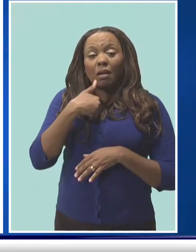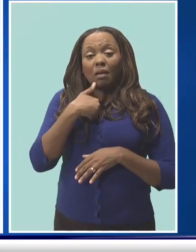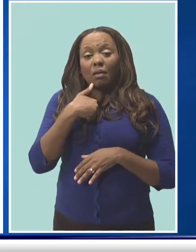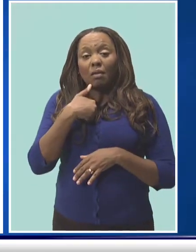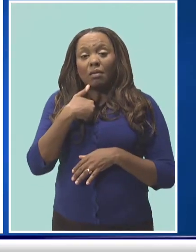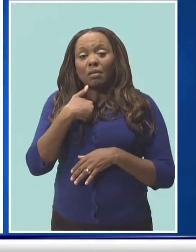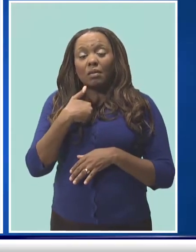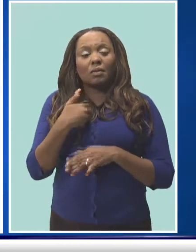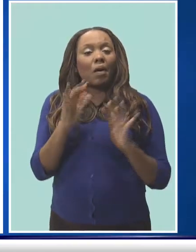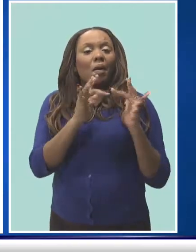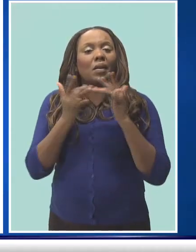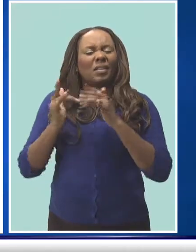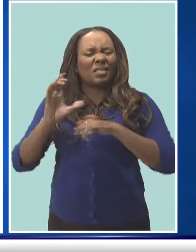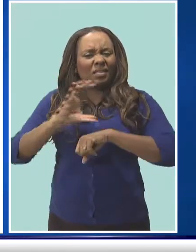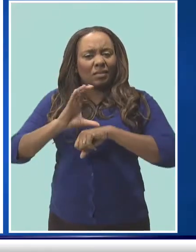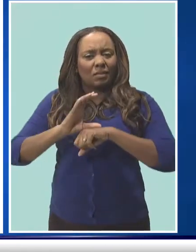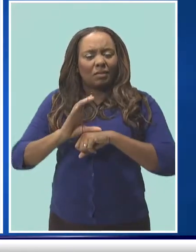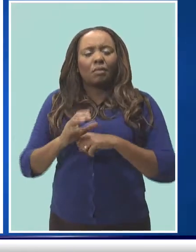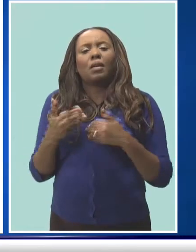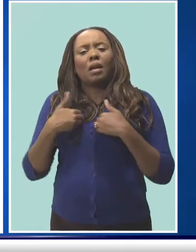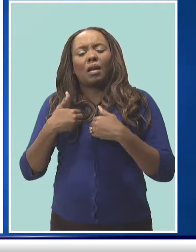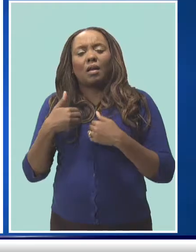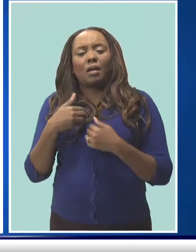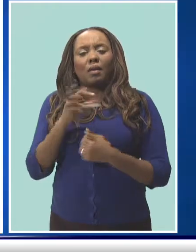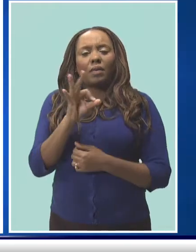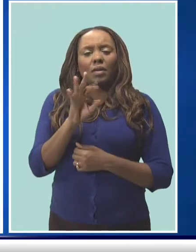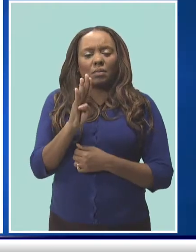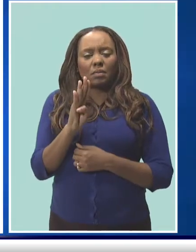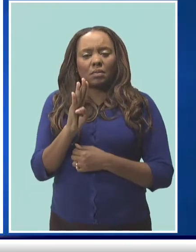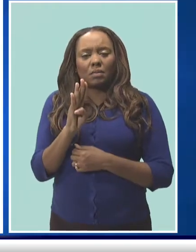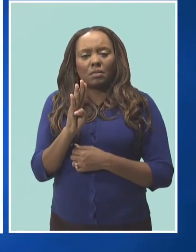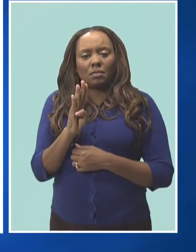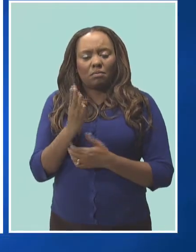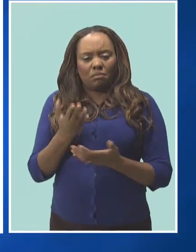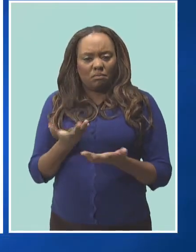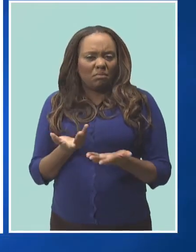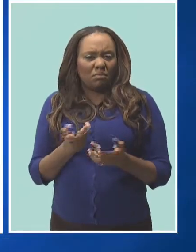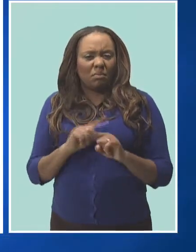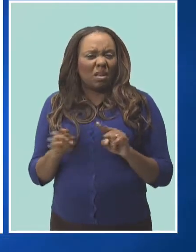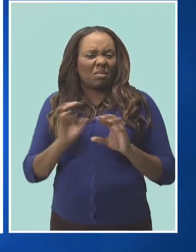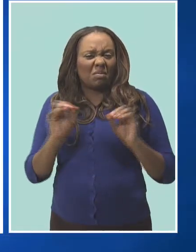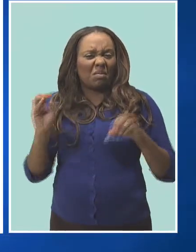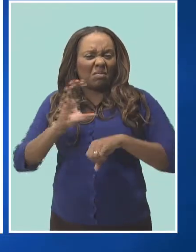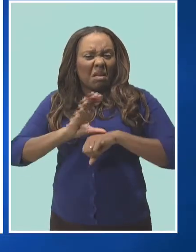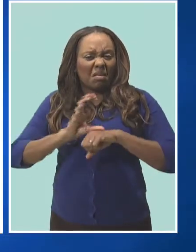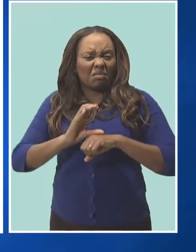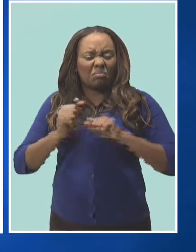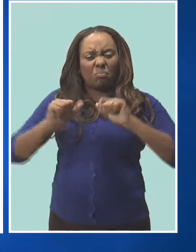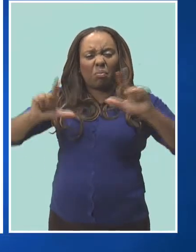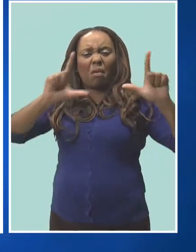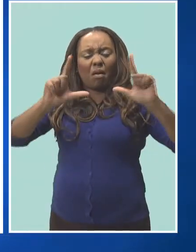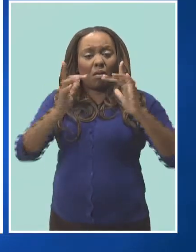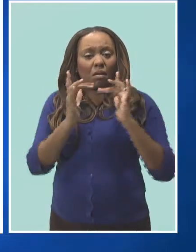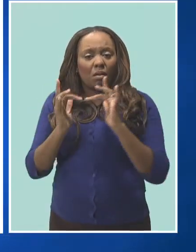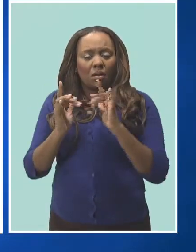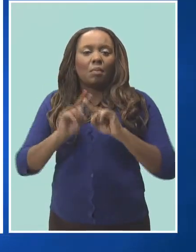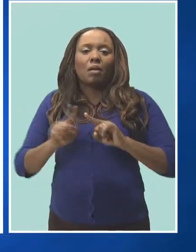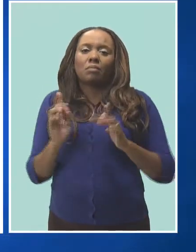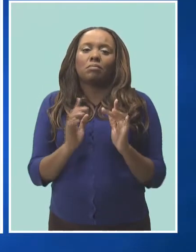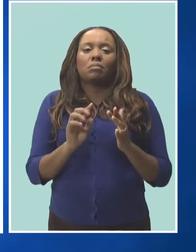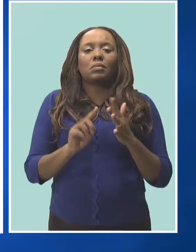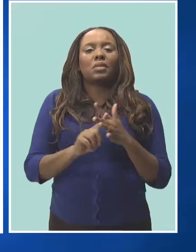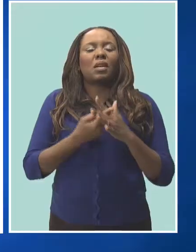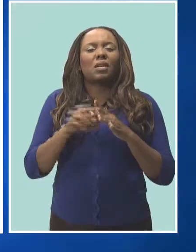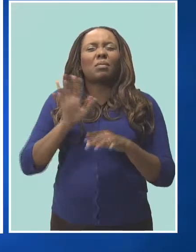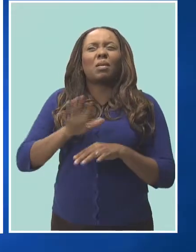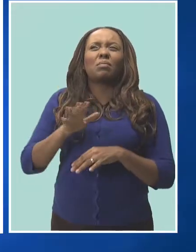of a church service. We had a Facebook page, but there was no church service going on. But we started that, so that's about 14